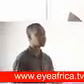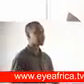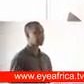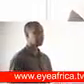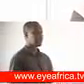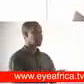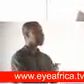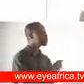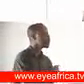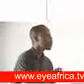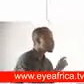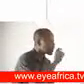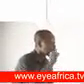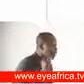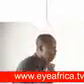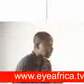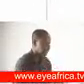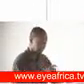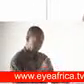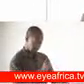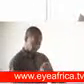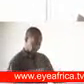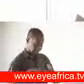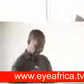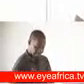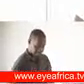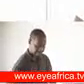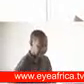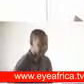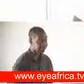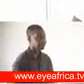Subscription is otherwise called complimentary closing.